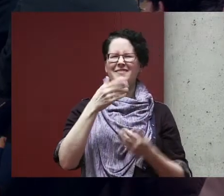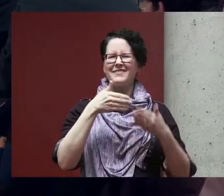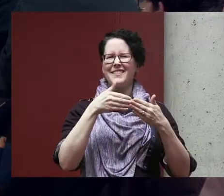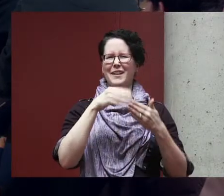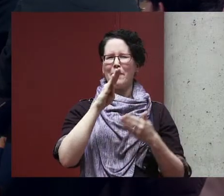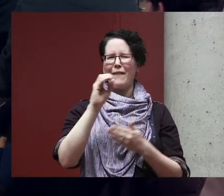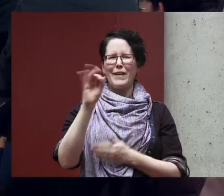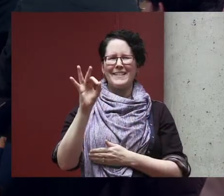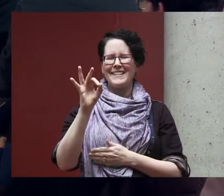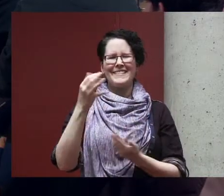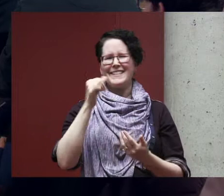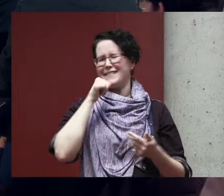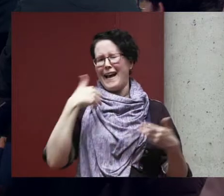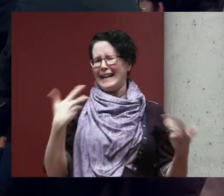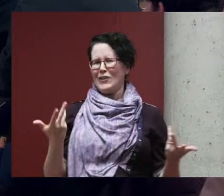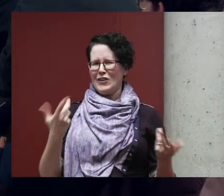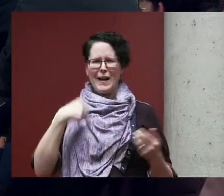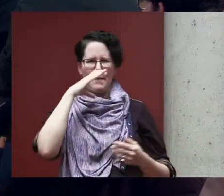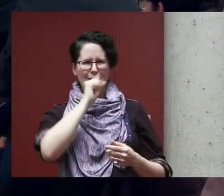in Arizona.